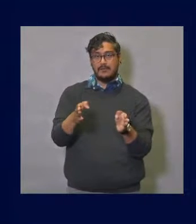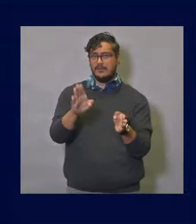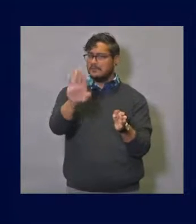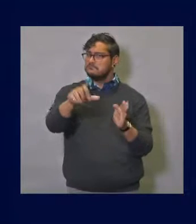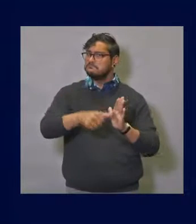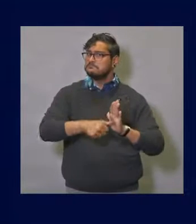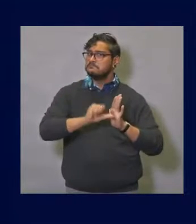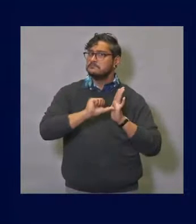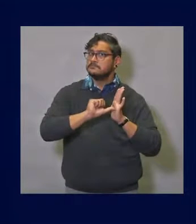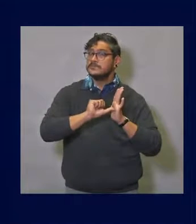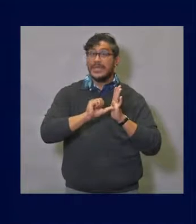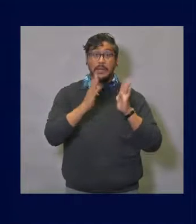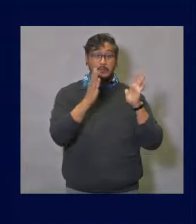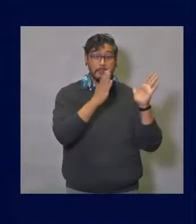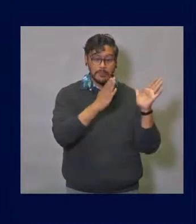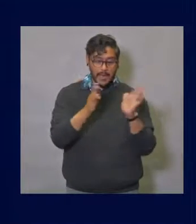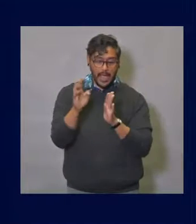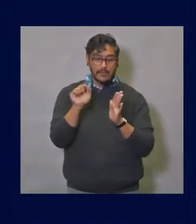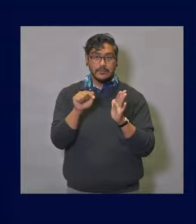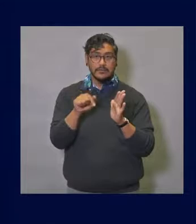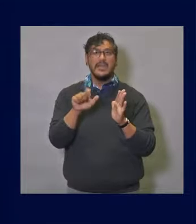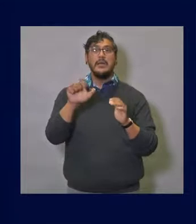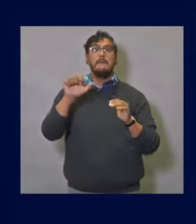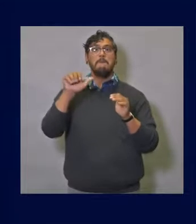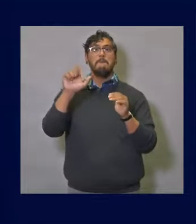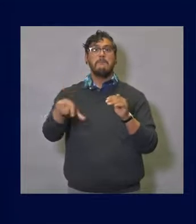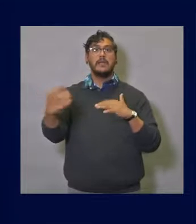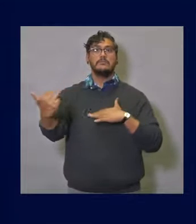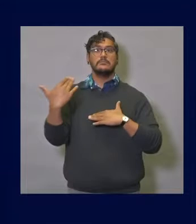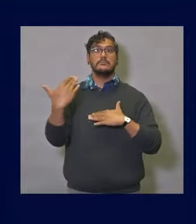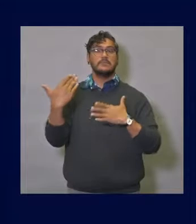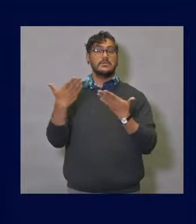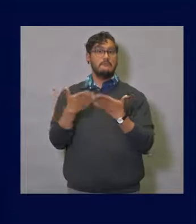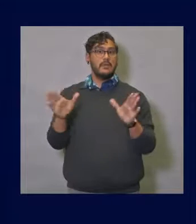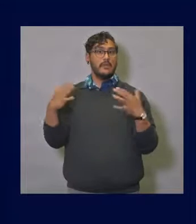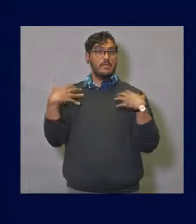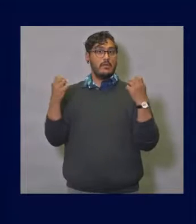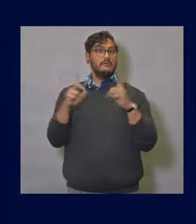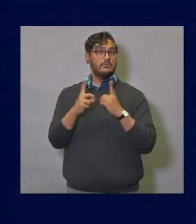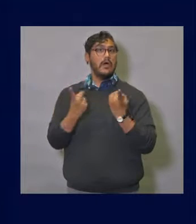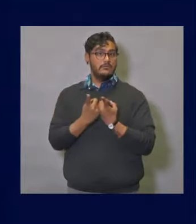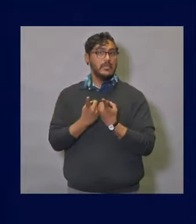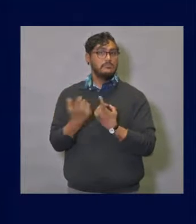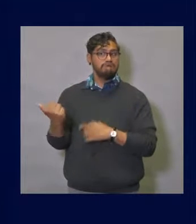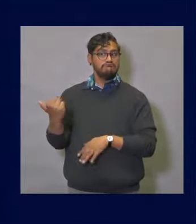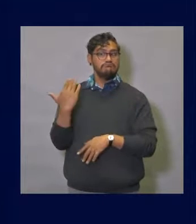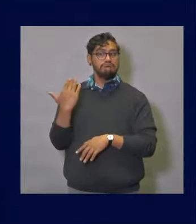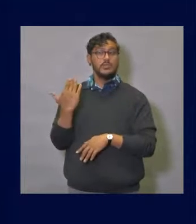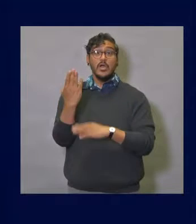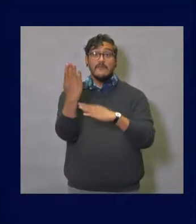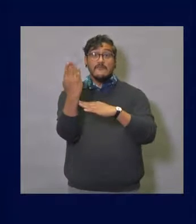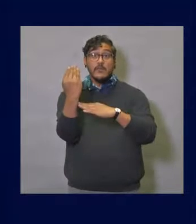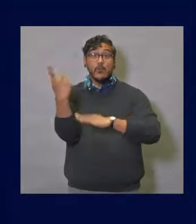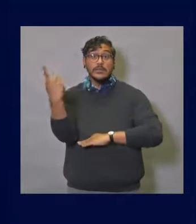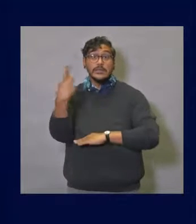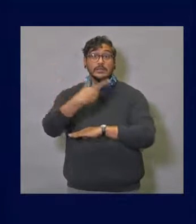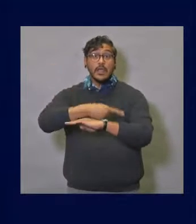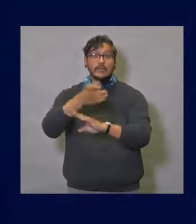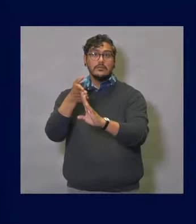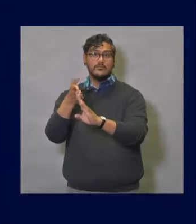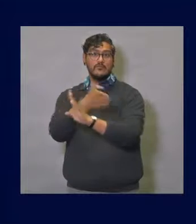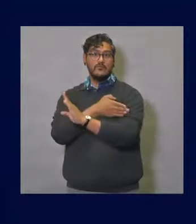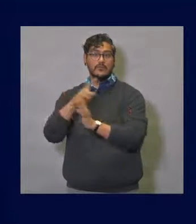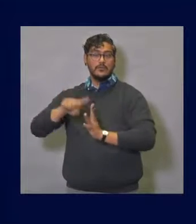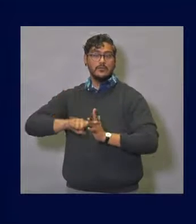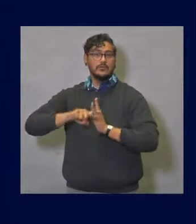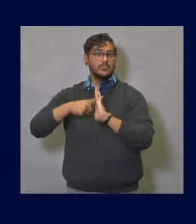importantly, that plans must be filed with the Department of Public Health, with us, 14 days prior to